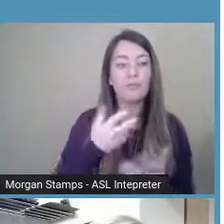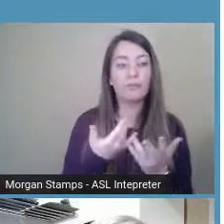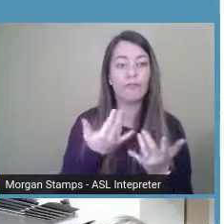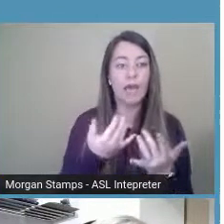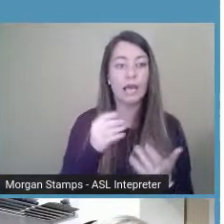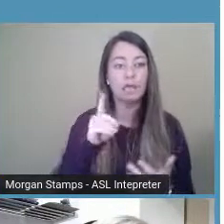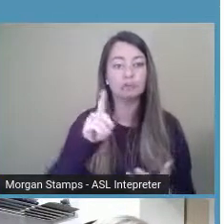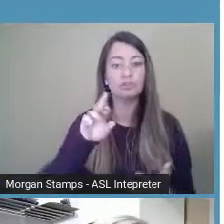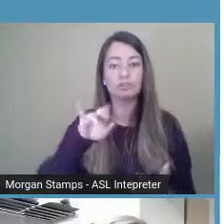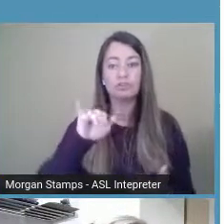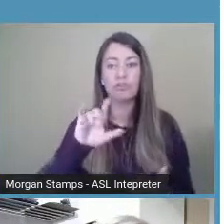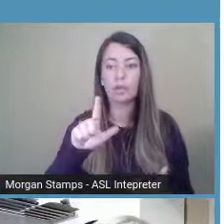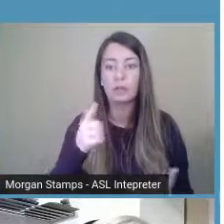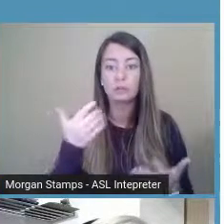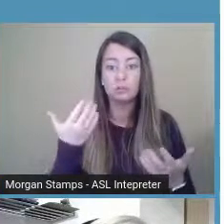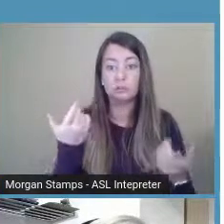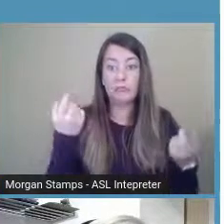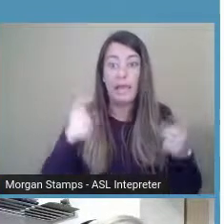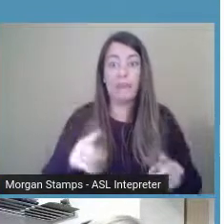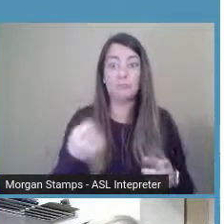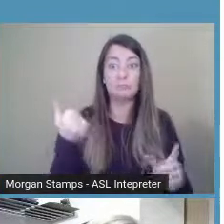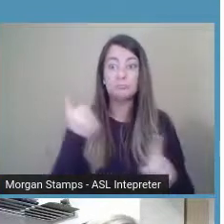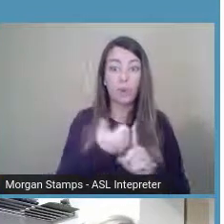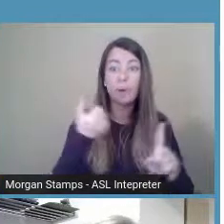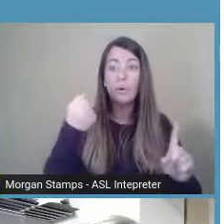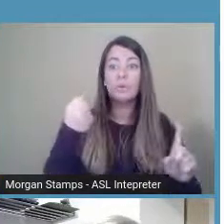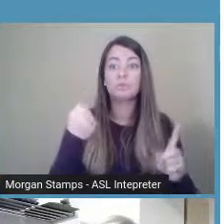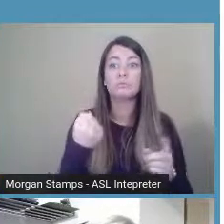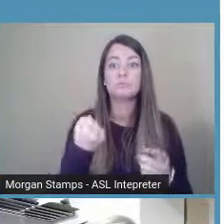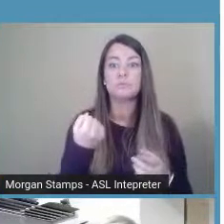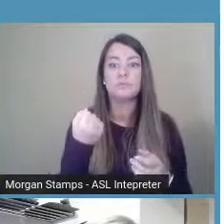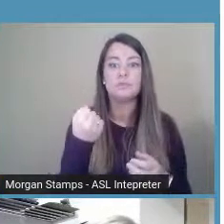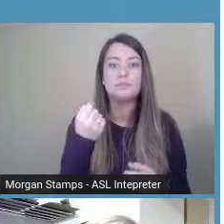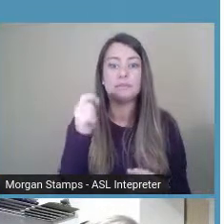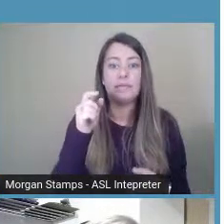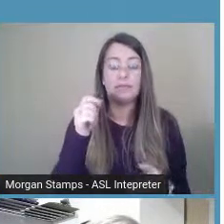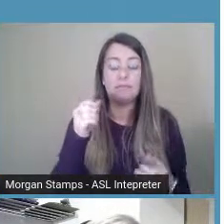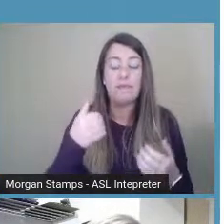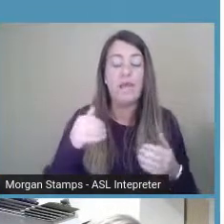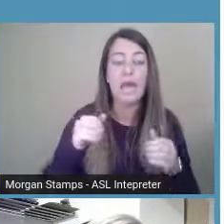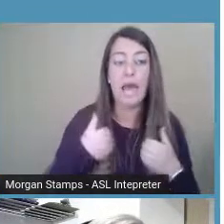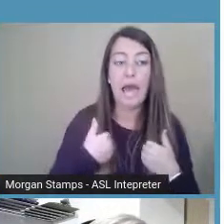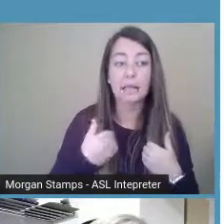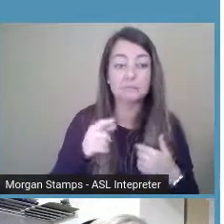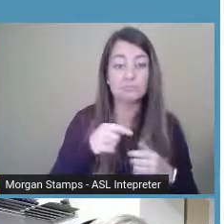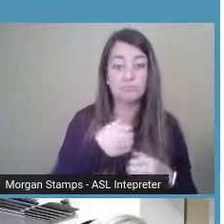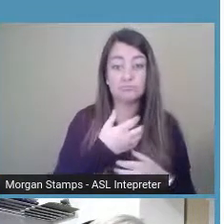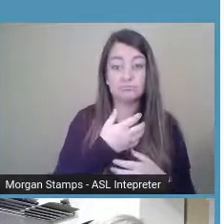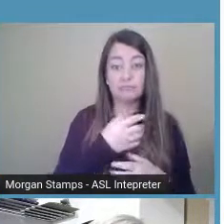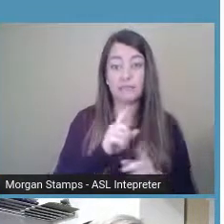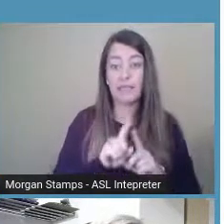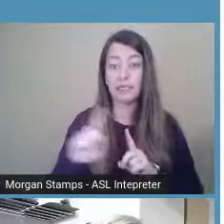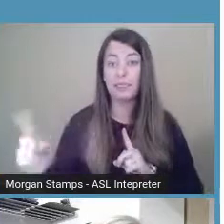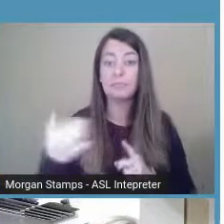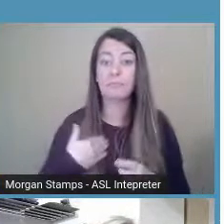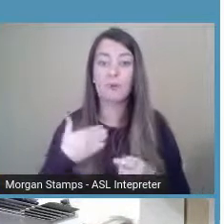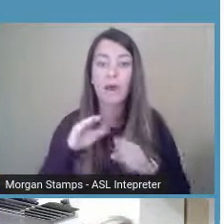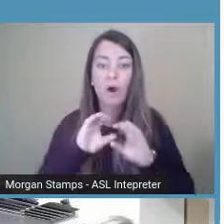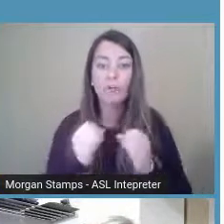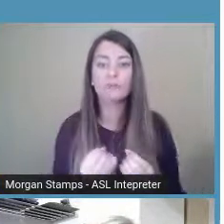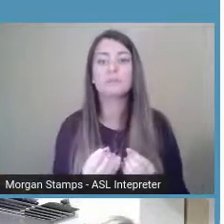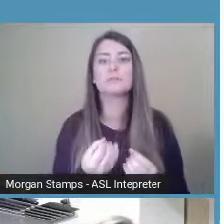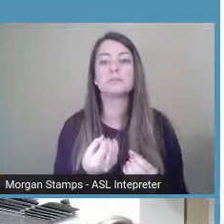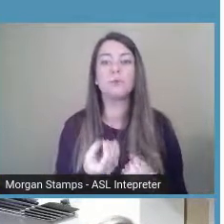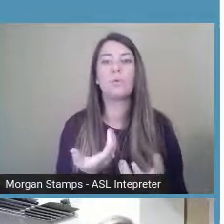explore opportunities in this rapidly changing world. We've been incredibly lucky for the generous support of Art Bridges, a foundation